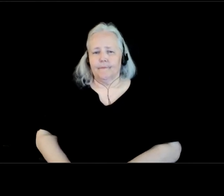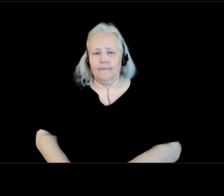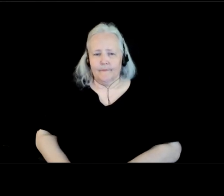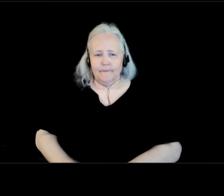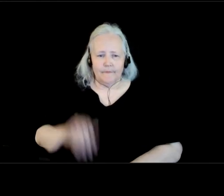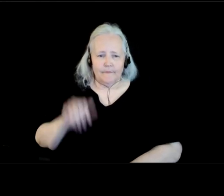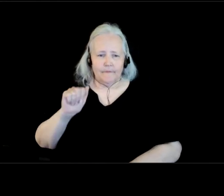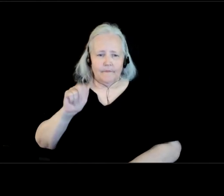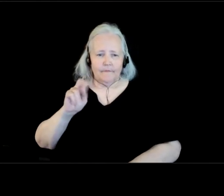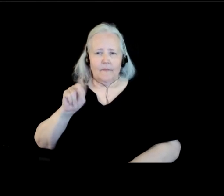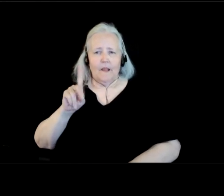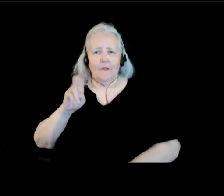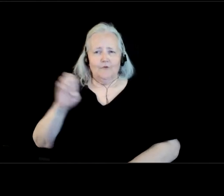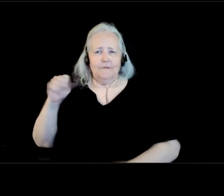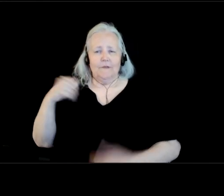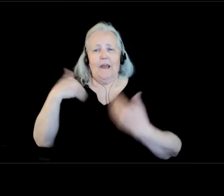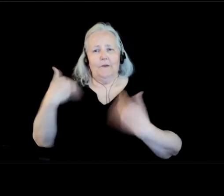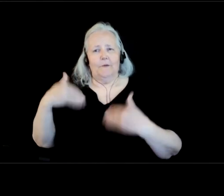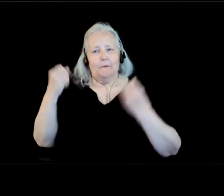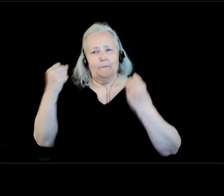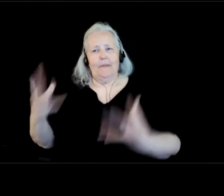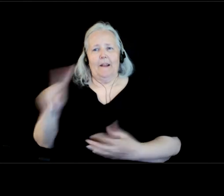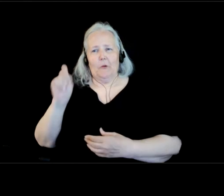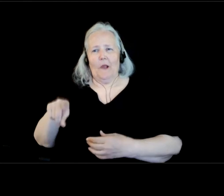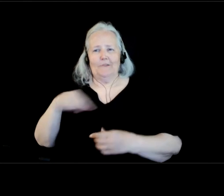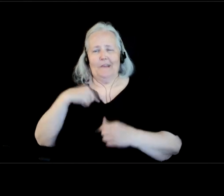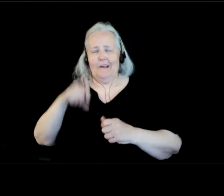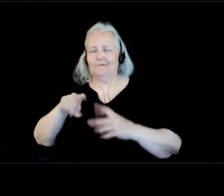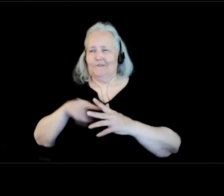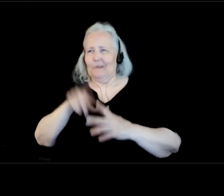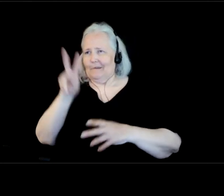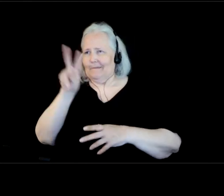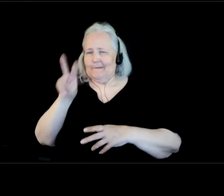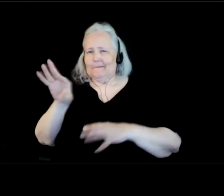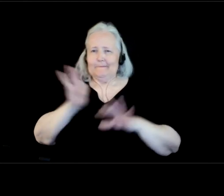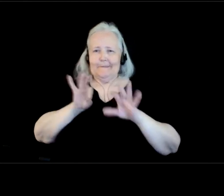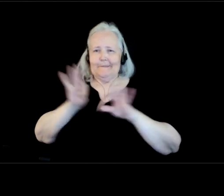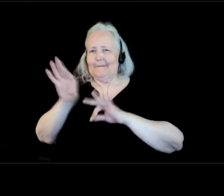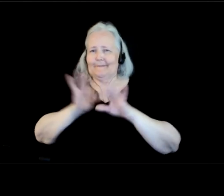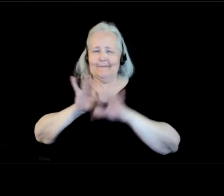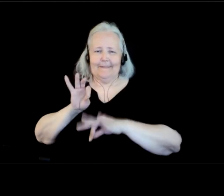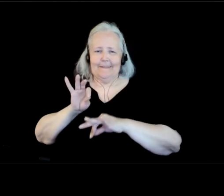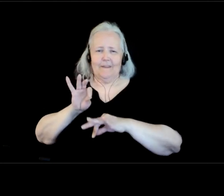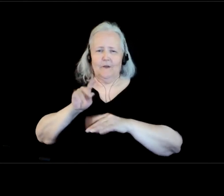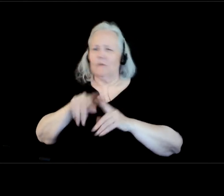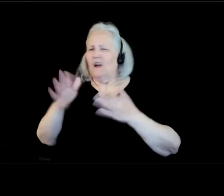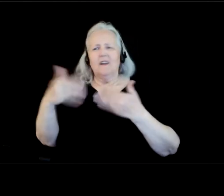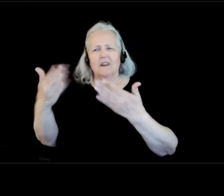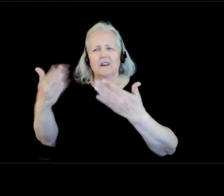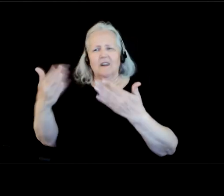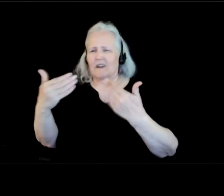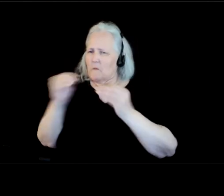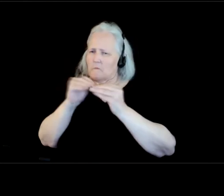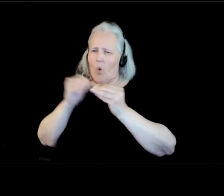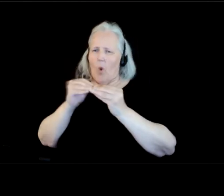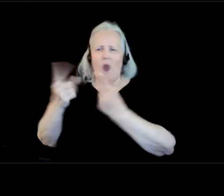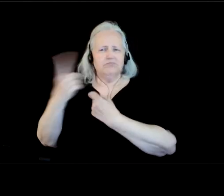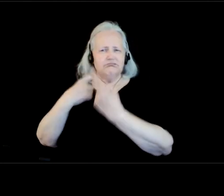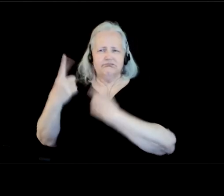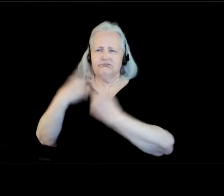There's many questions, so I will have to start selecting before but you know, please keep posting your